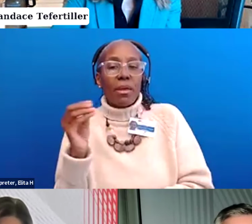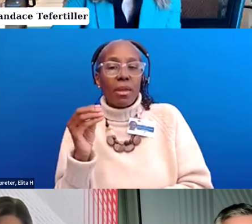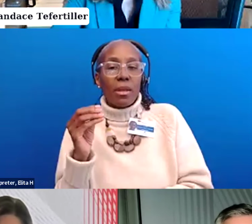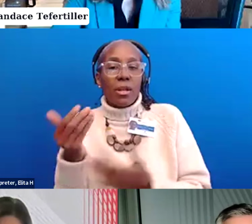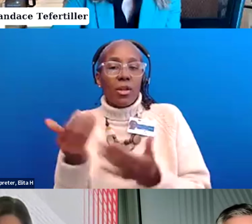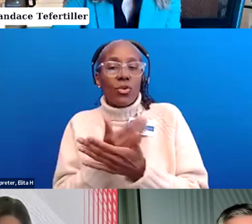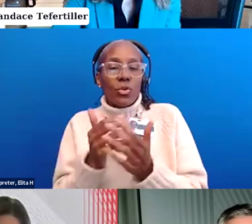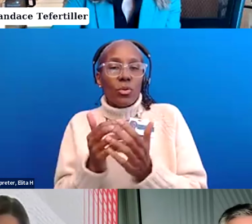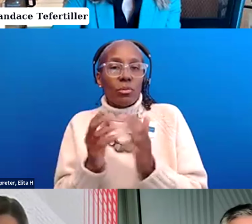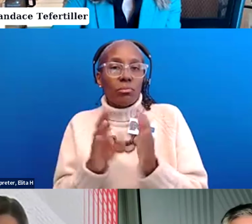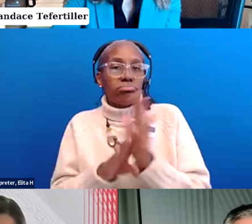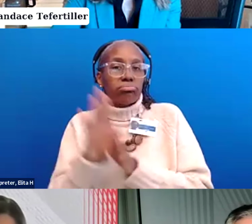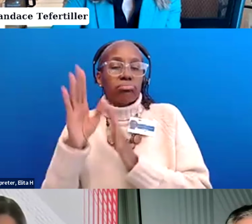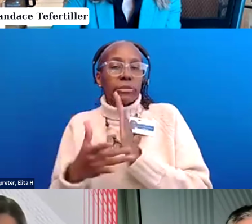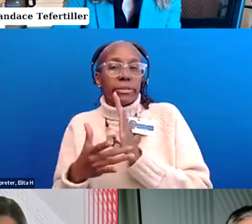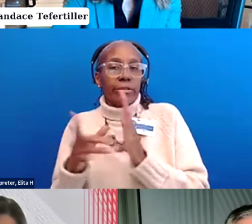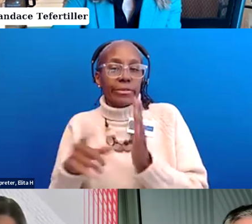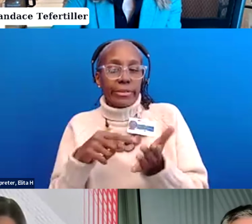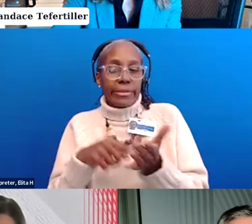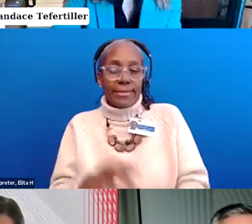and emerging technologies like this.